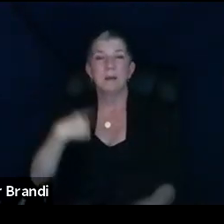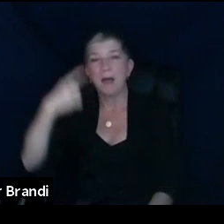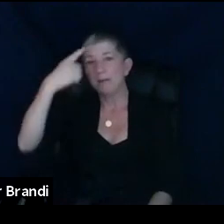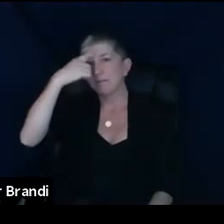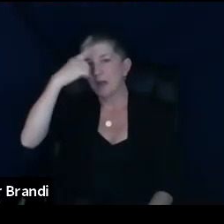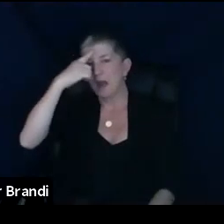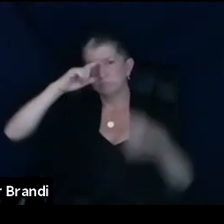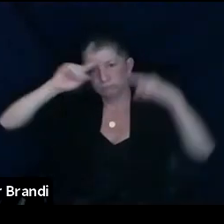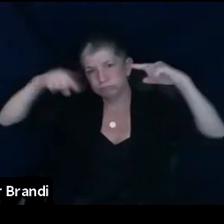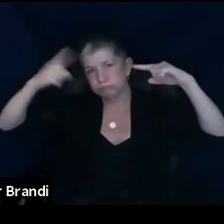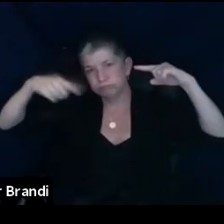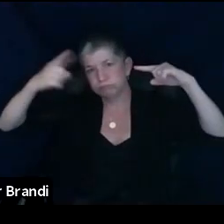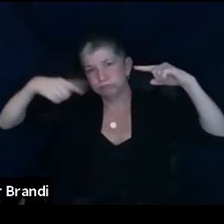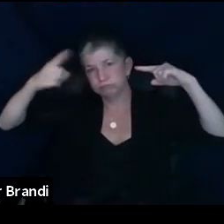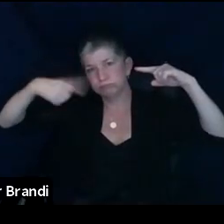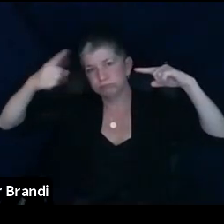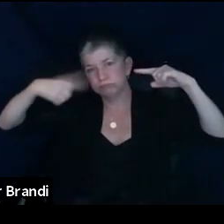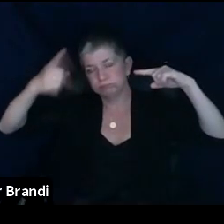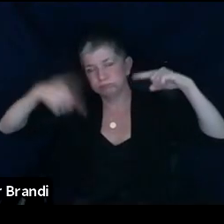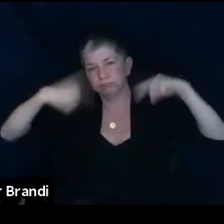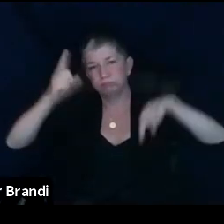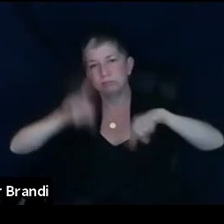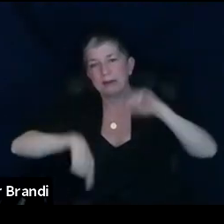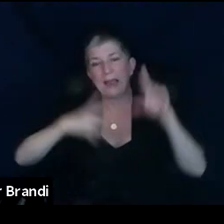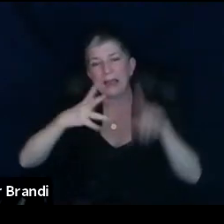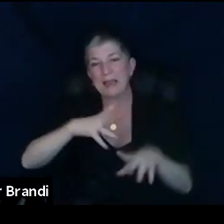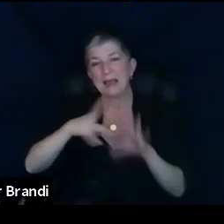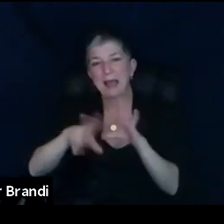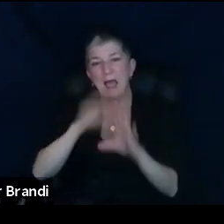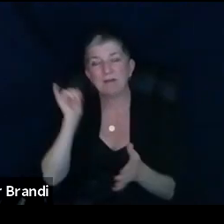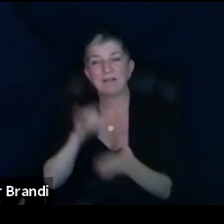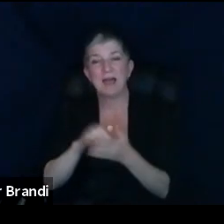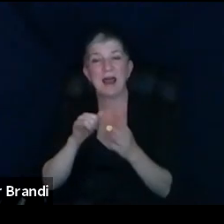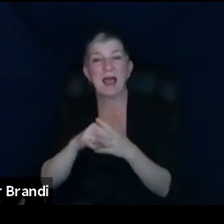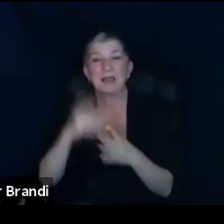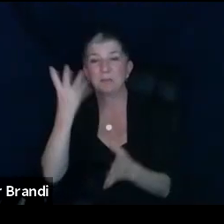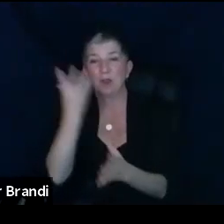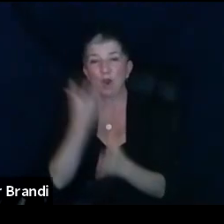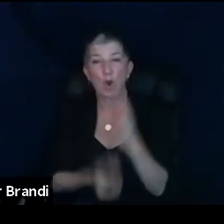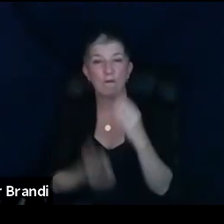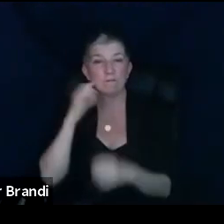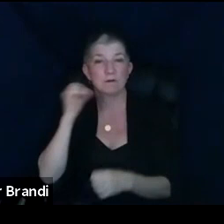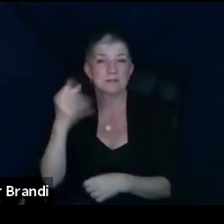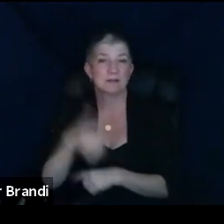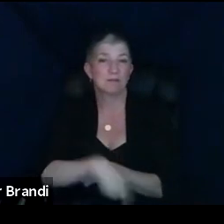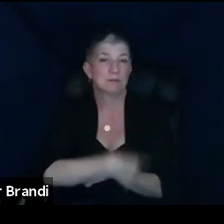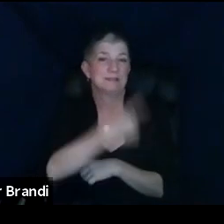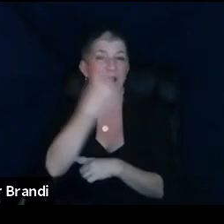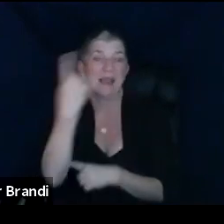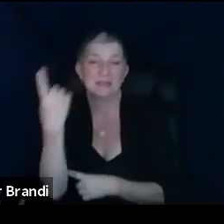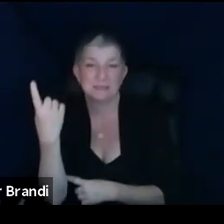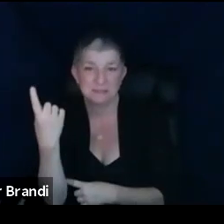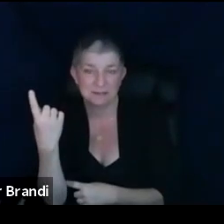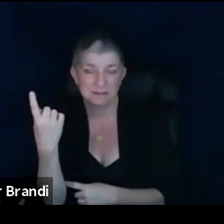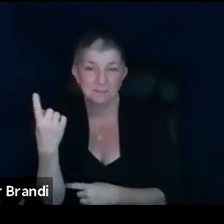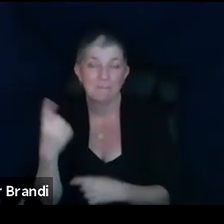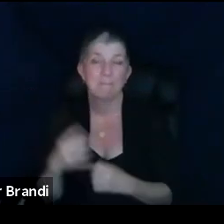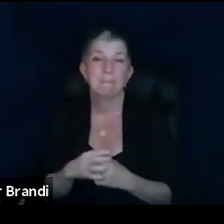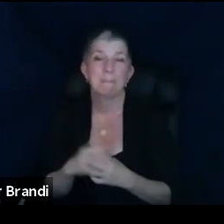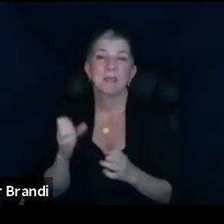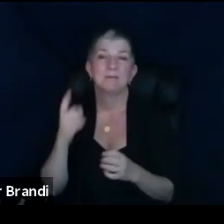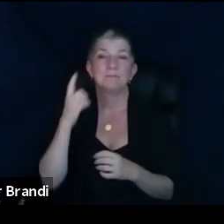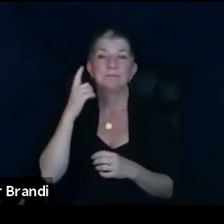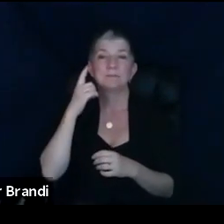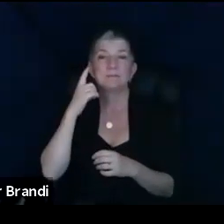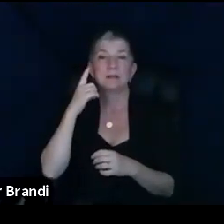of a specific loop, and that can take me away for days from what I need to center myself, and from